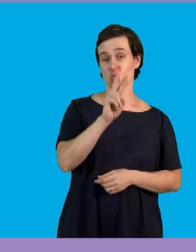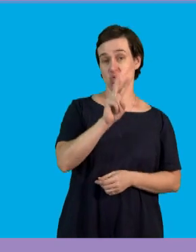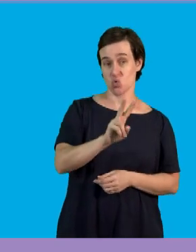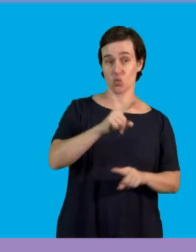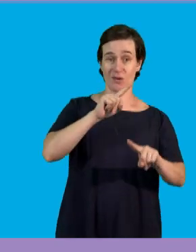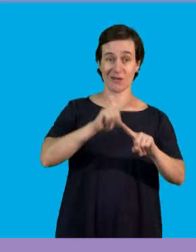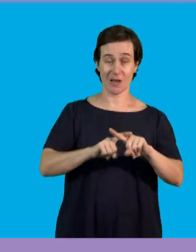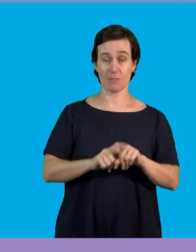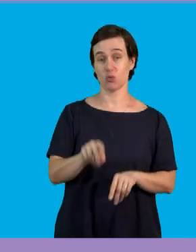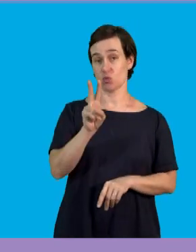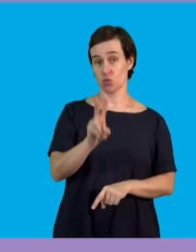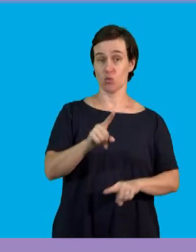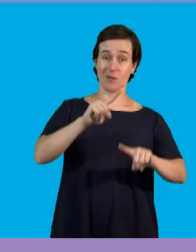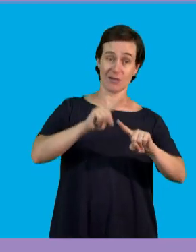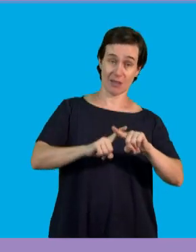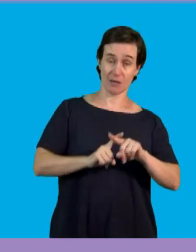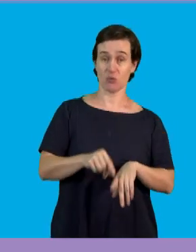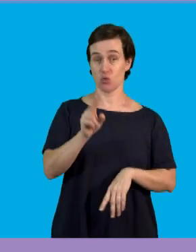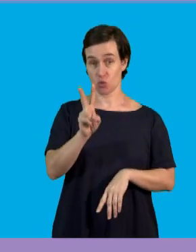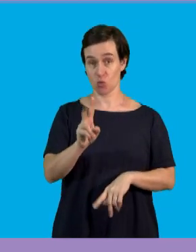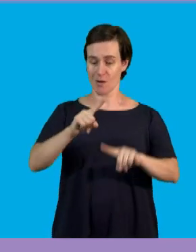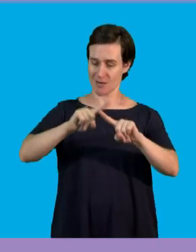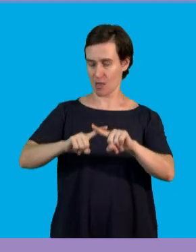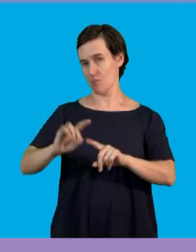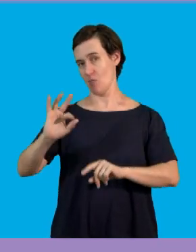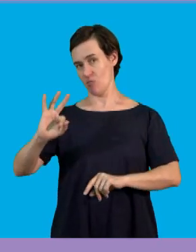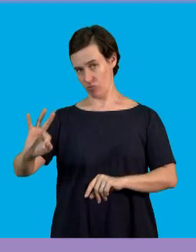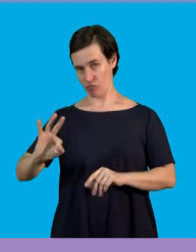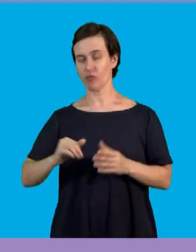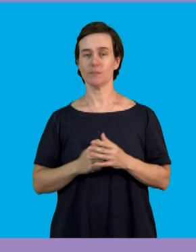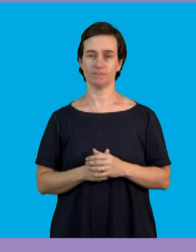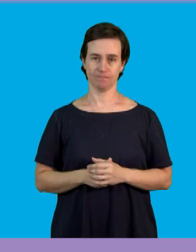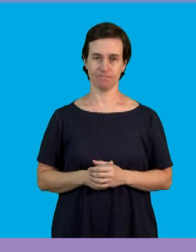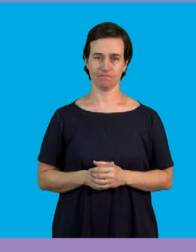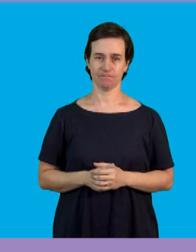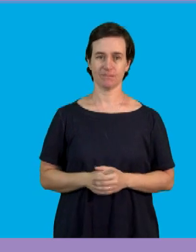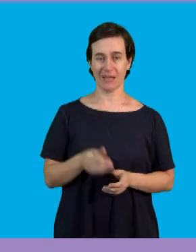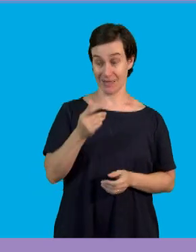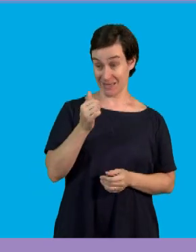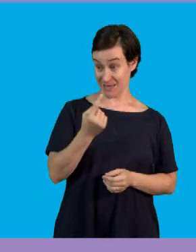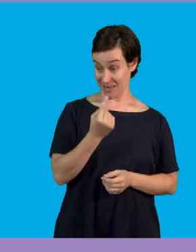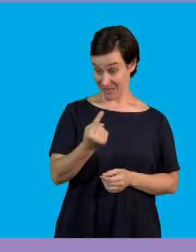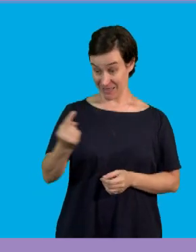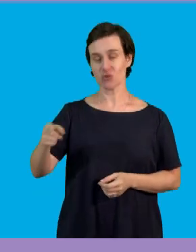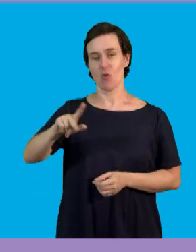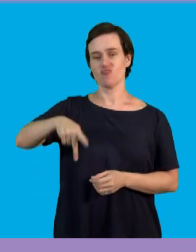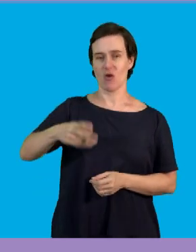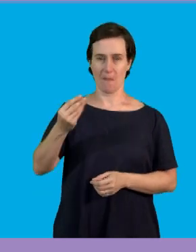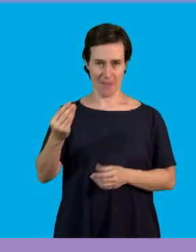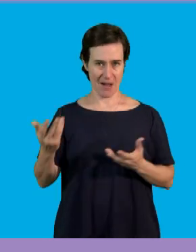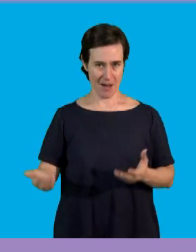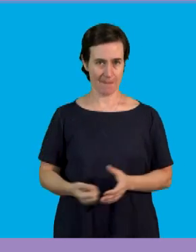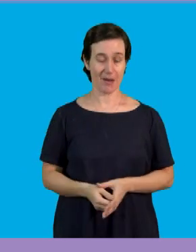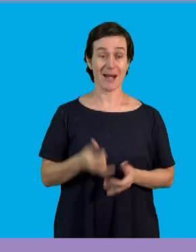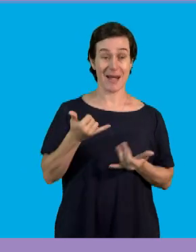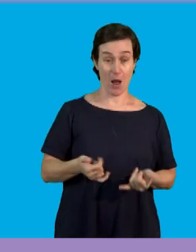2 multiplied by 2 multiplied by 2 multiplied by 3. So now I have written